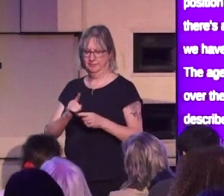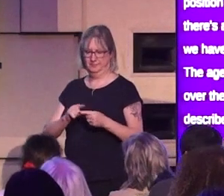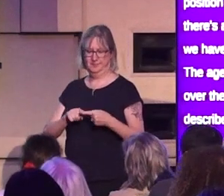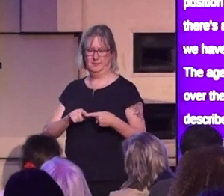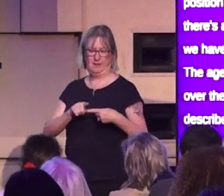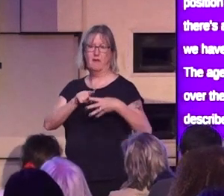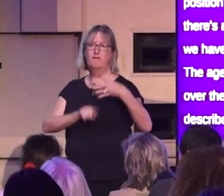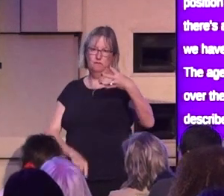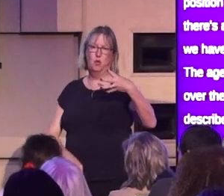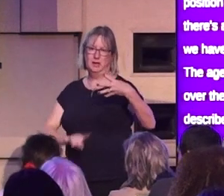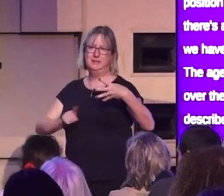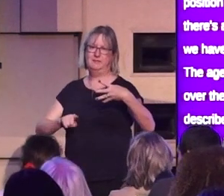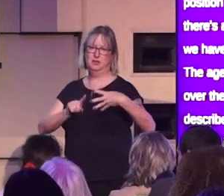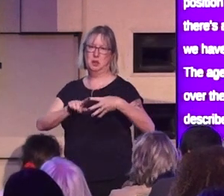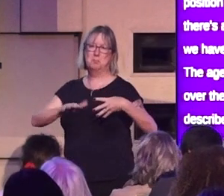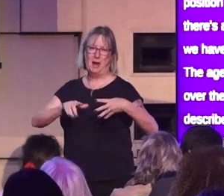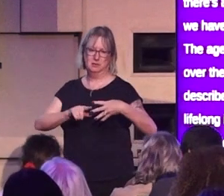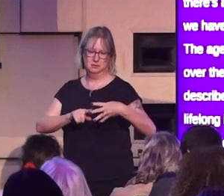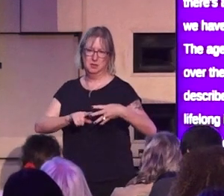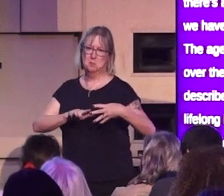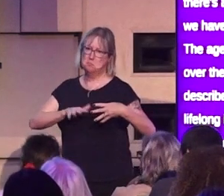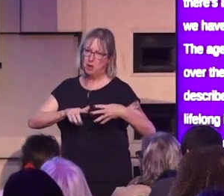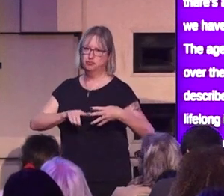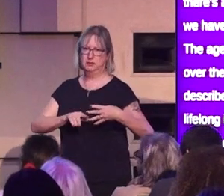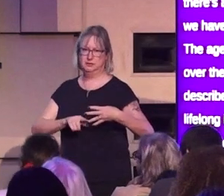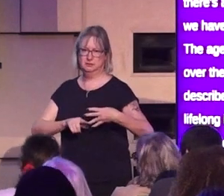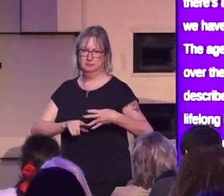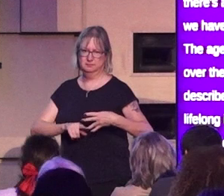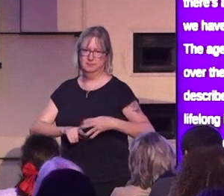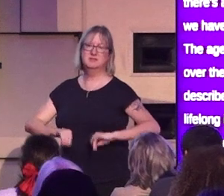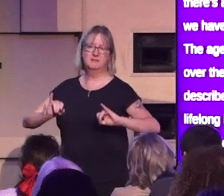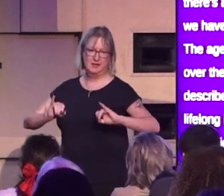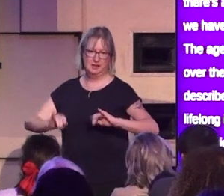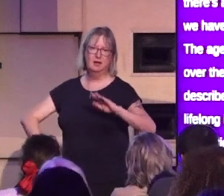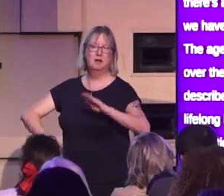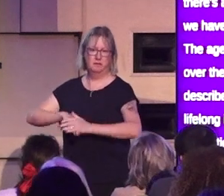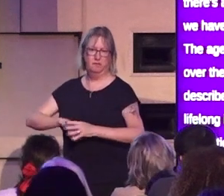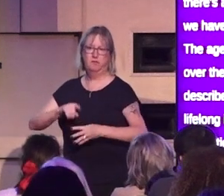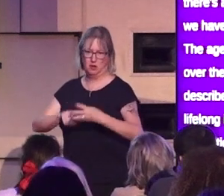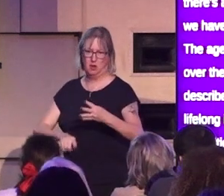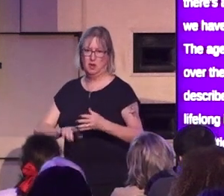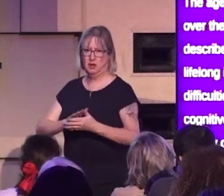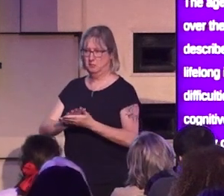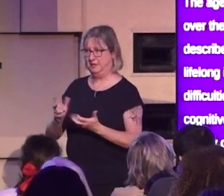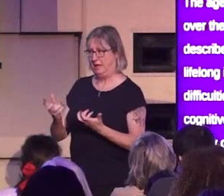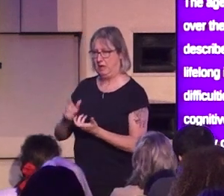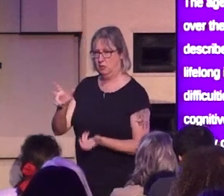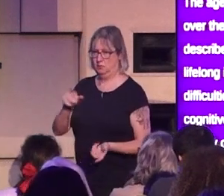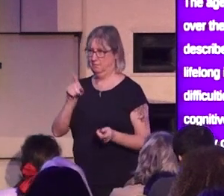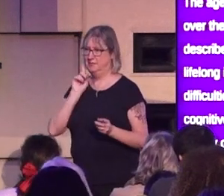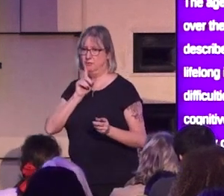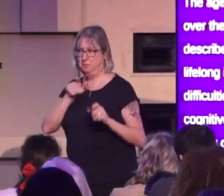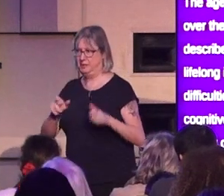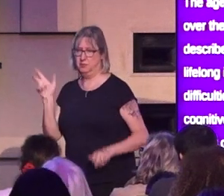mild, moderate, severe, and profound. And these are examples of sound levels in different environments.